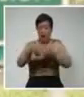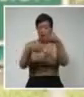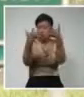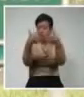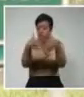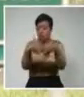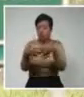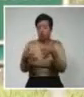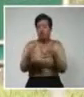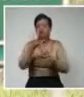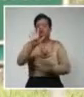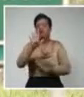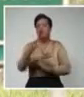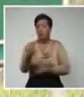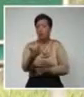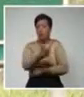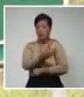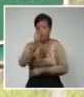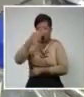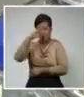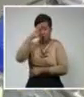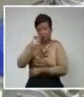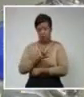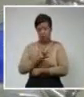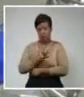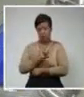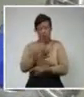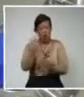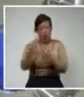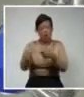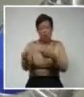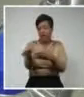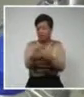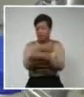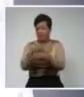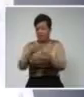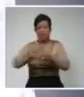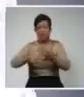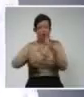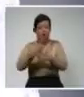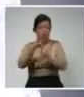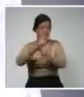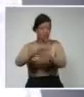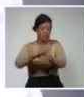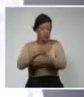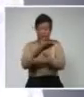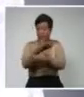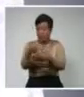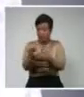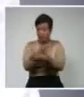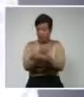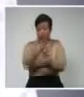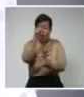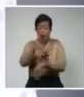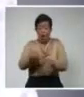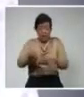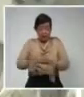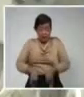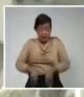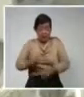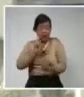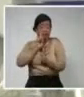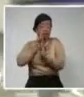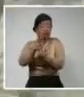full immunization against the virus, a person will be required to get 3 shots of Soberana 2 vaccine once